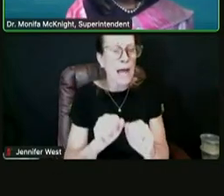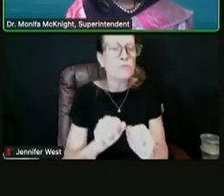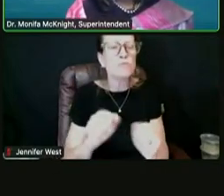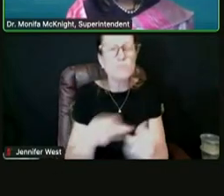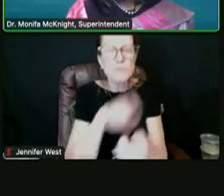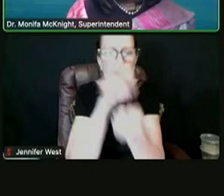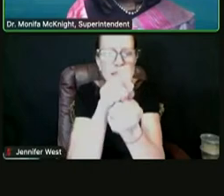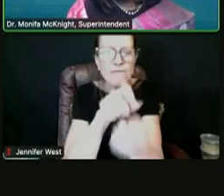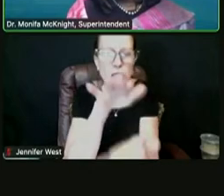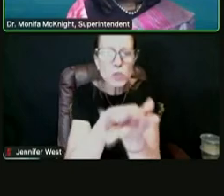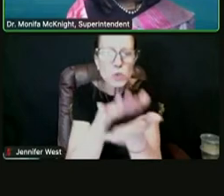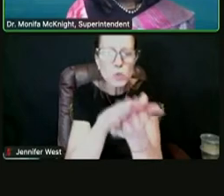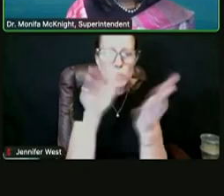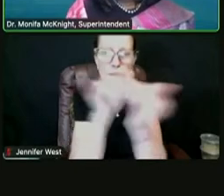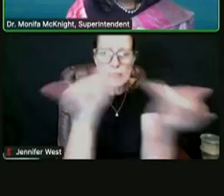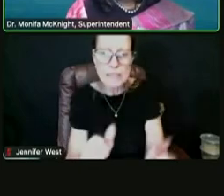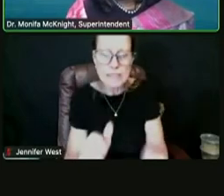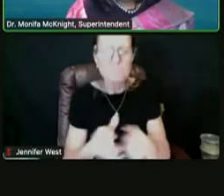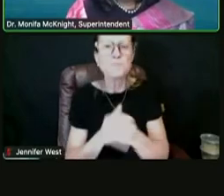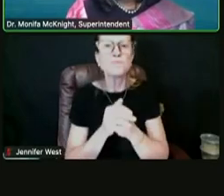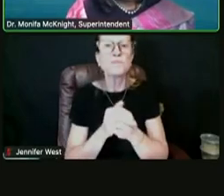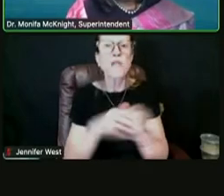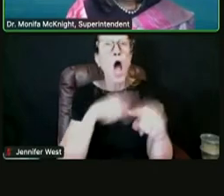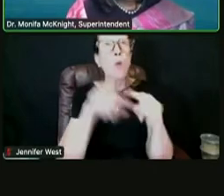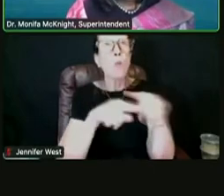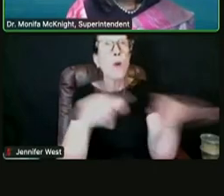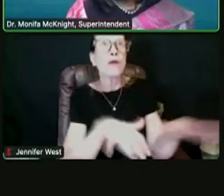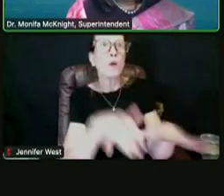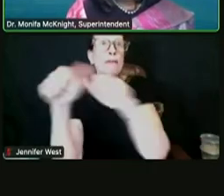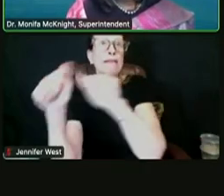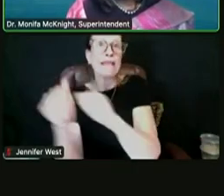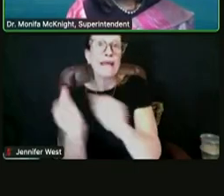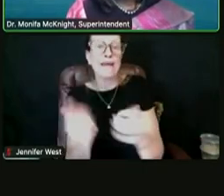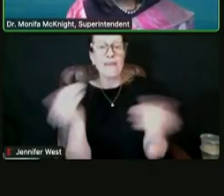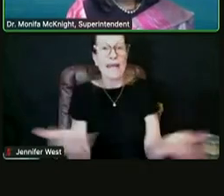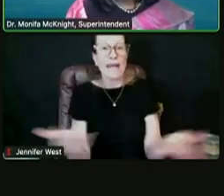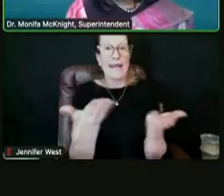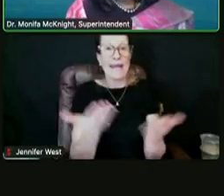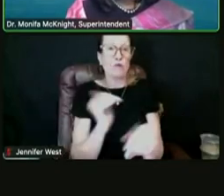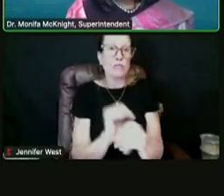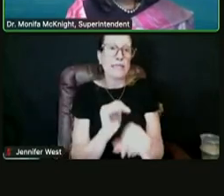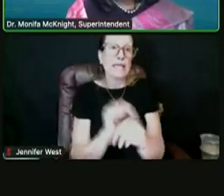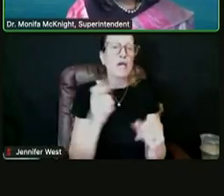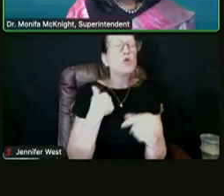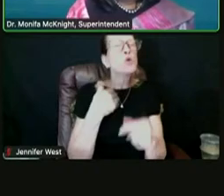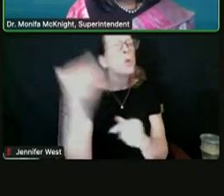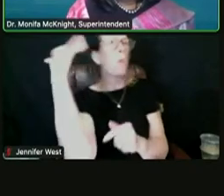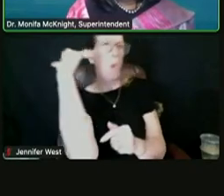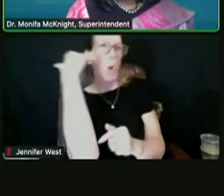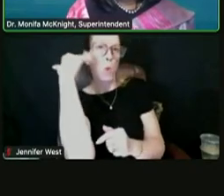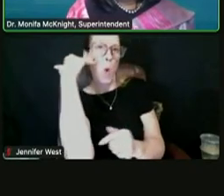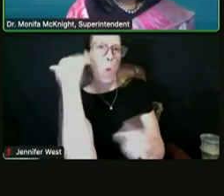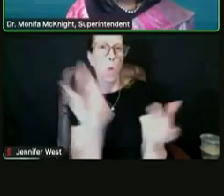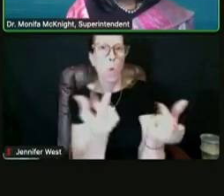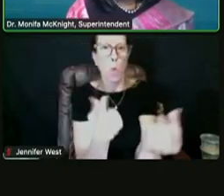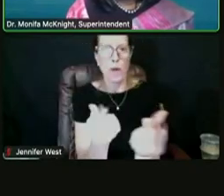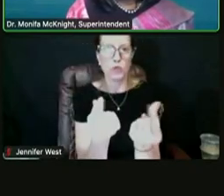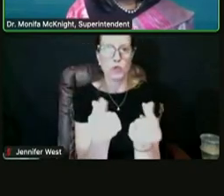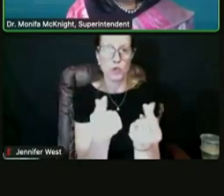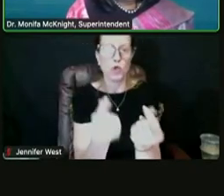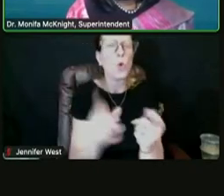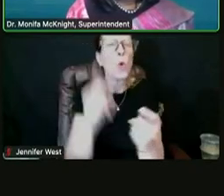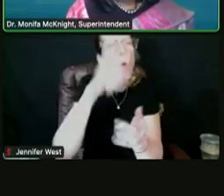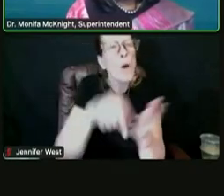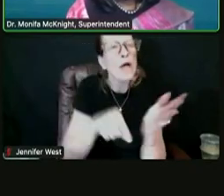system. And when you leave here, you will have the knowledge that allows you to be able to know what it is that you need to use in